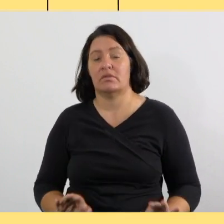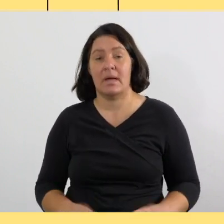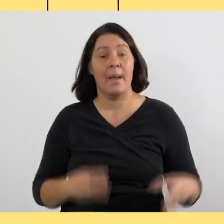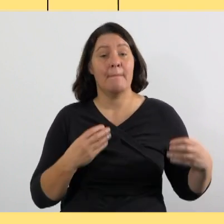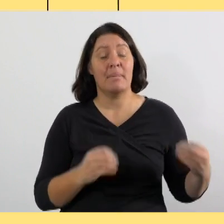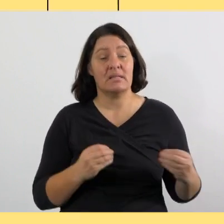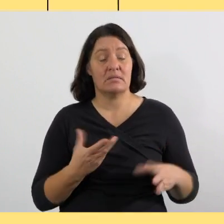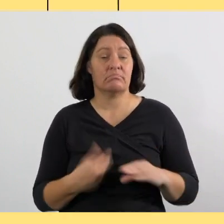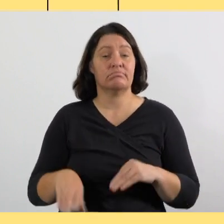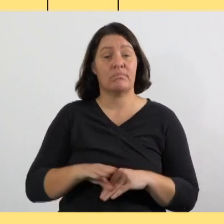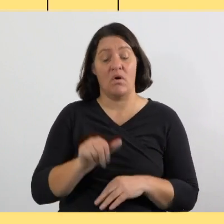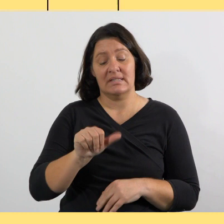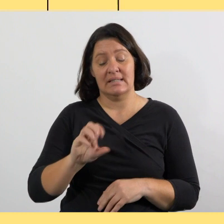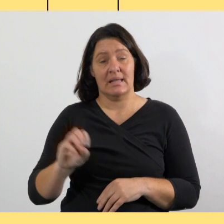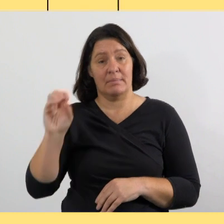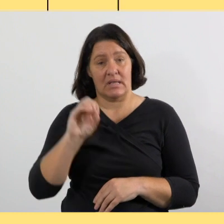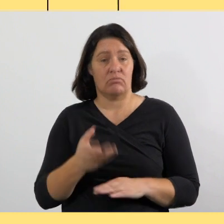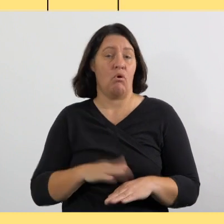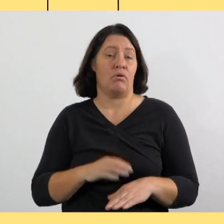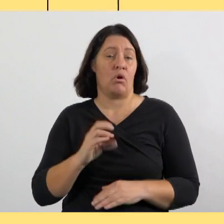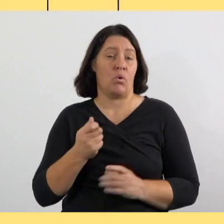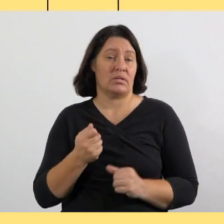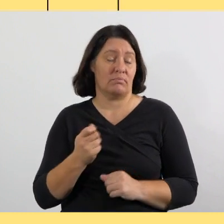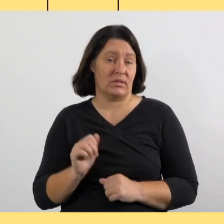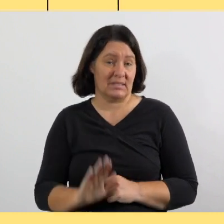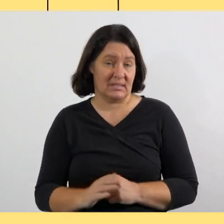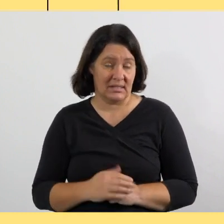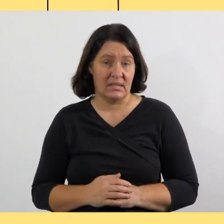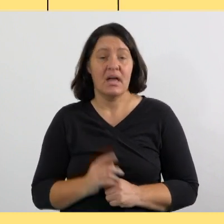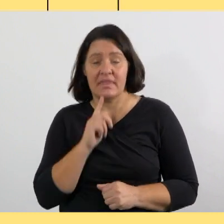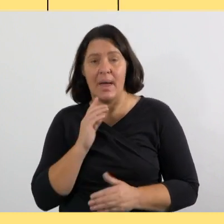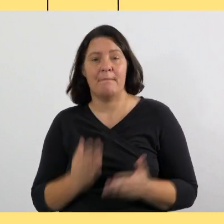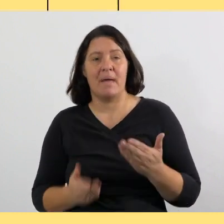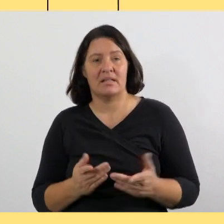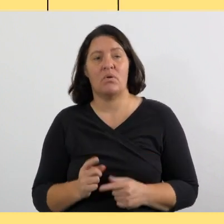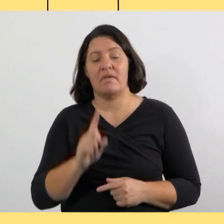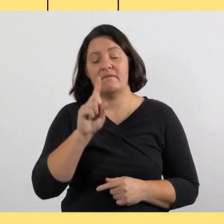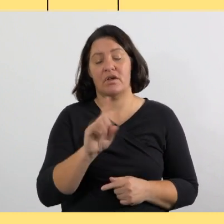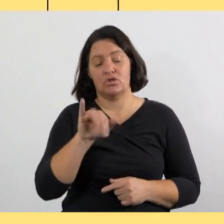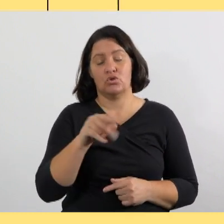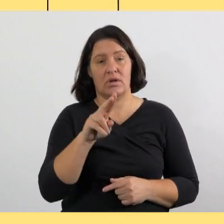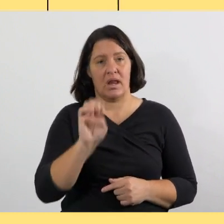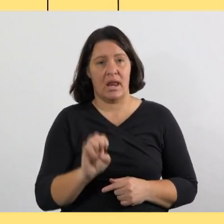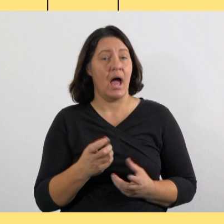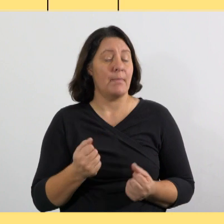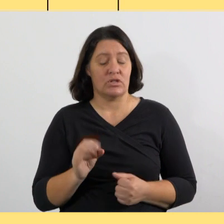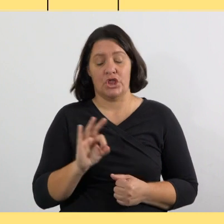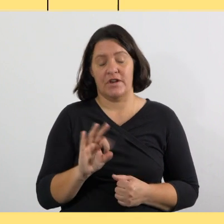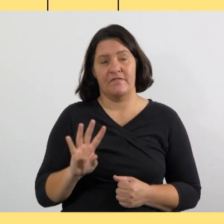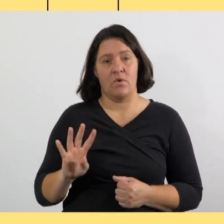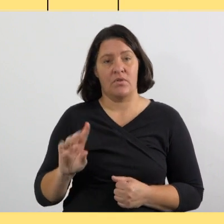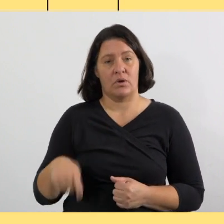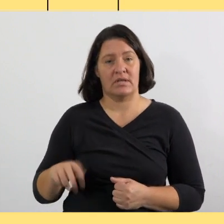The business uses a markup of 60% on cost price, and we're given the balance as of the 1st of June,